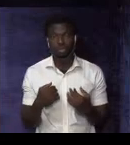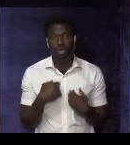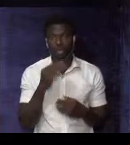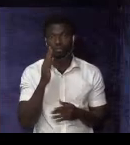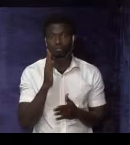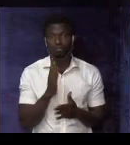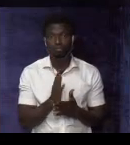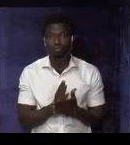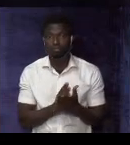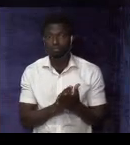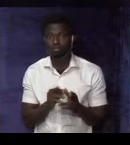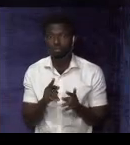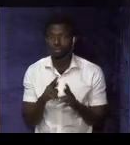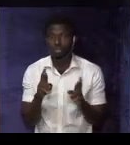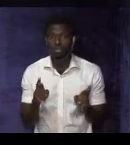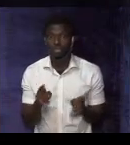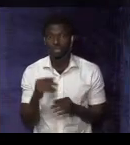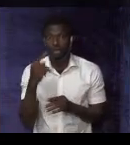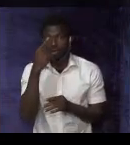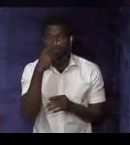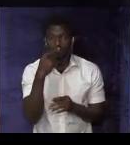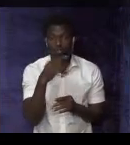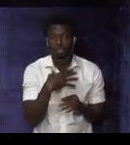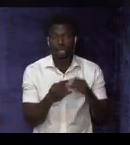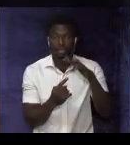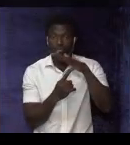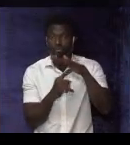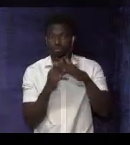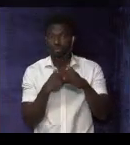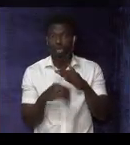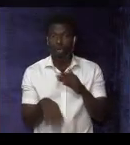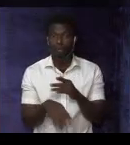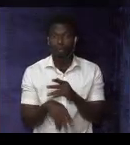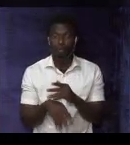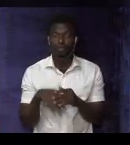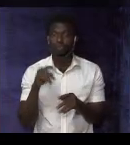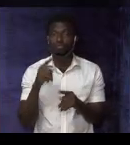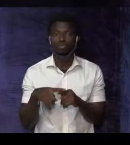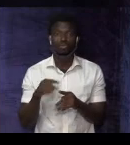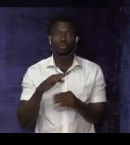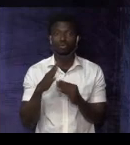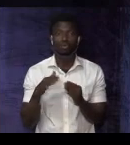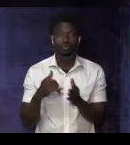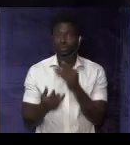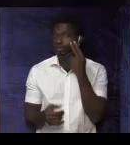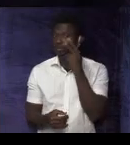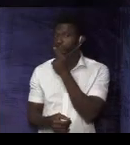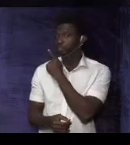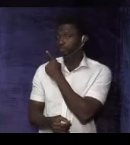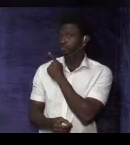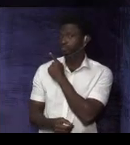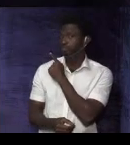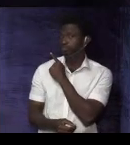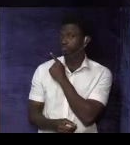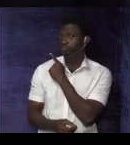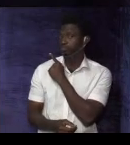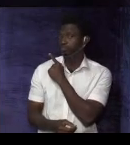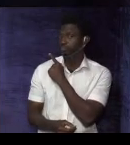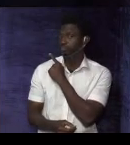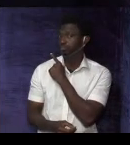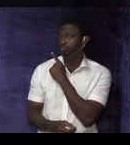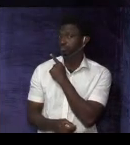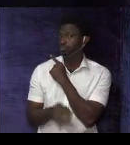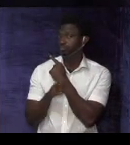you'll have some rectangular faces, and then you'll have the top and the bottom to complete it. So in this case, you have on the side 1, 2, 3,